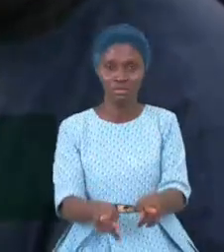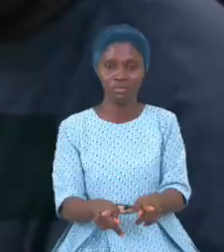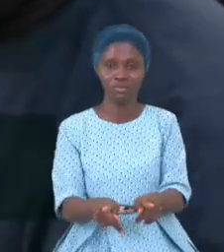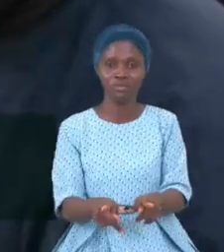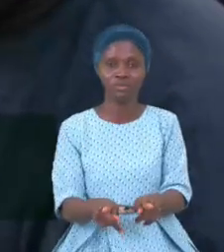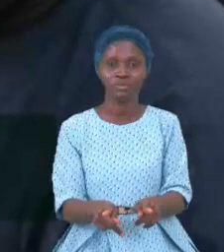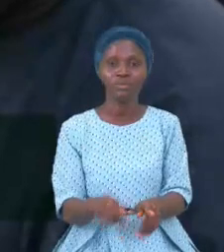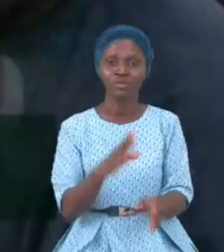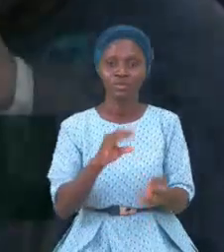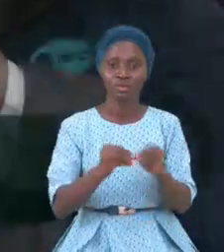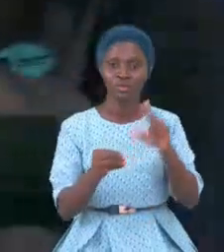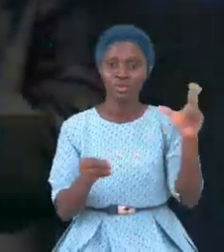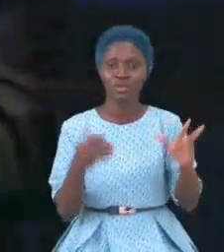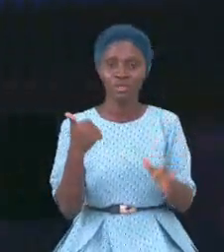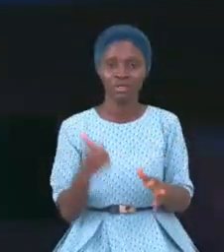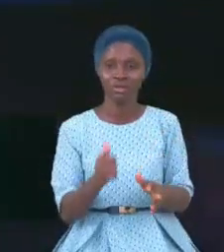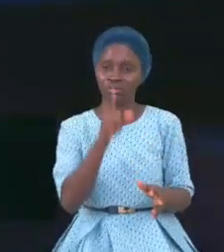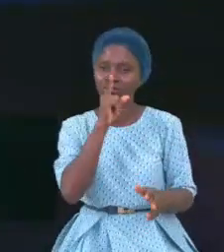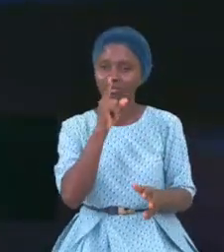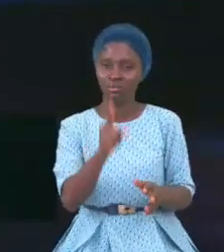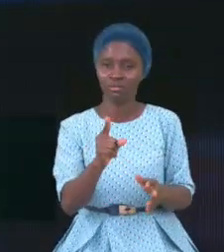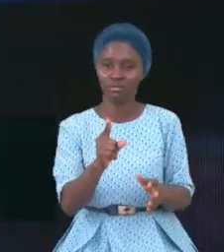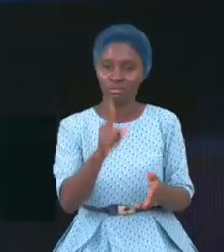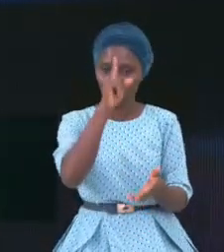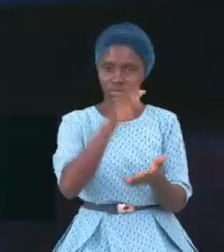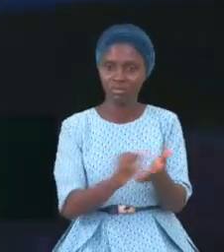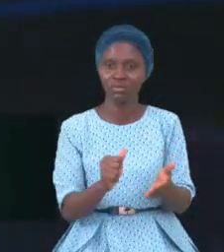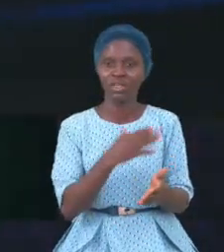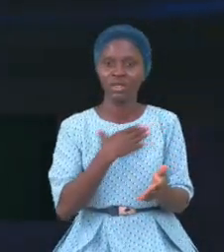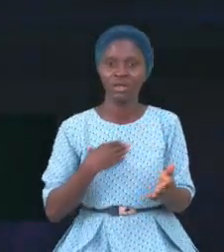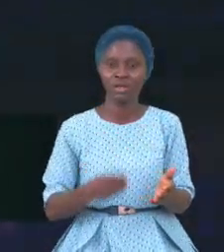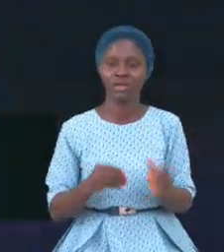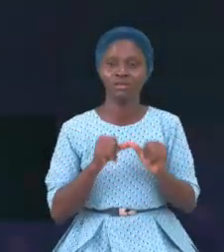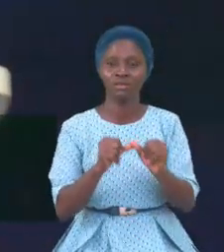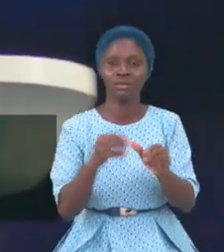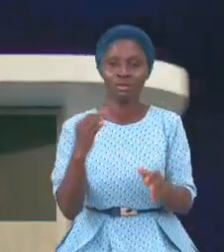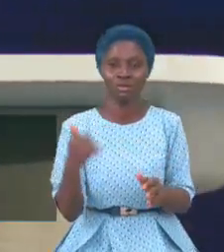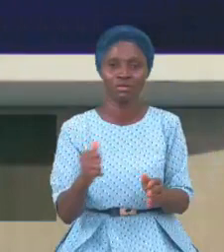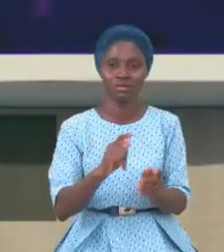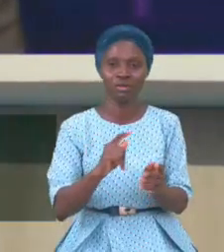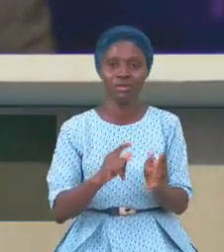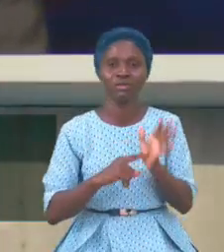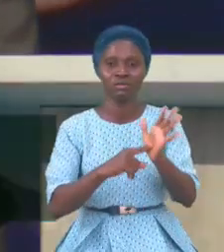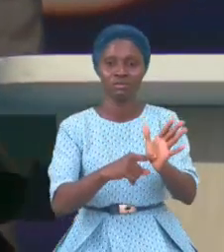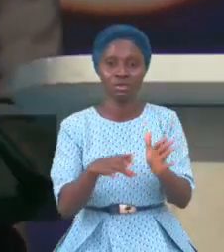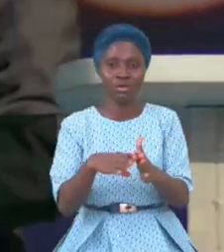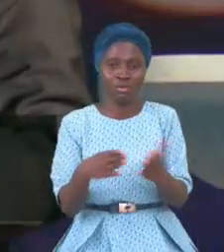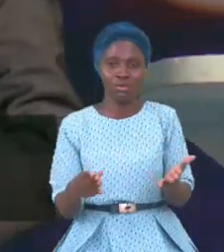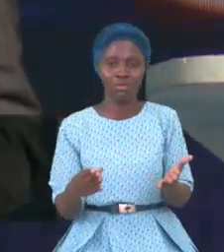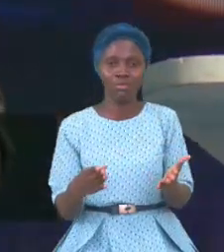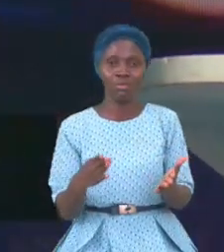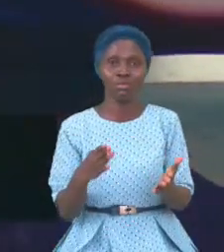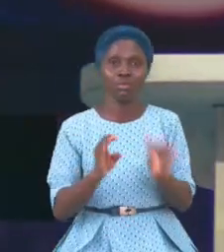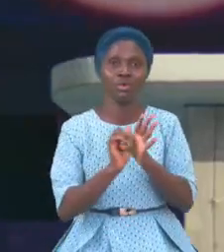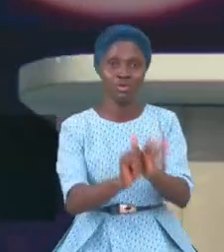of a transparent model. Let's look at number one. We're using Joshua this time as